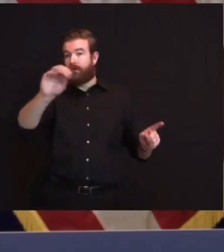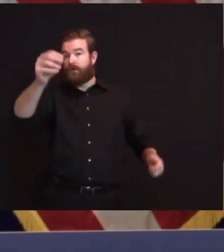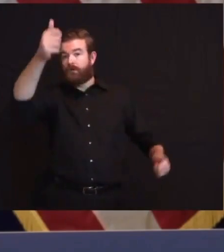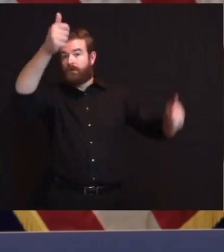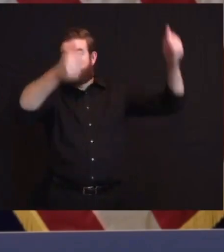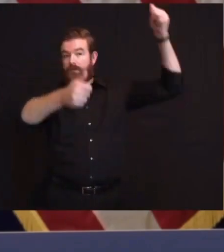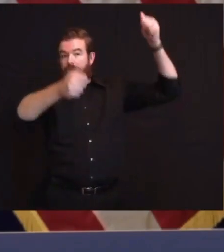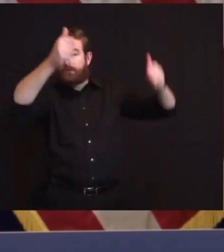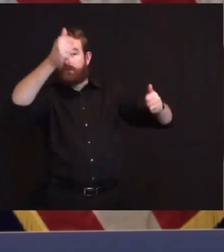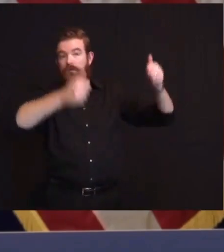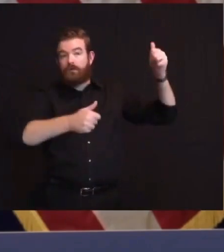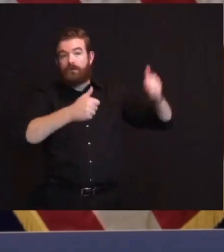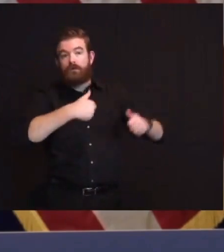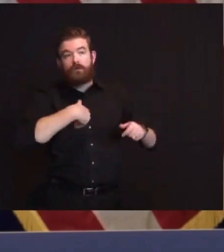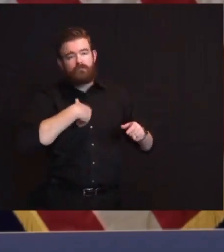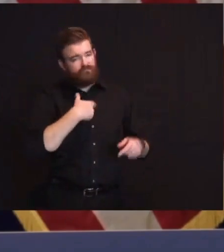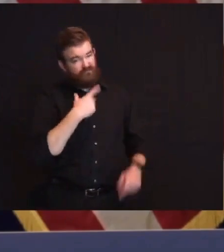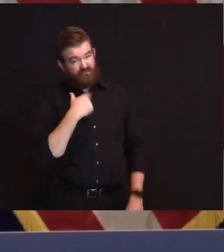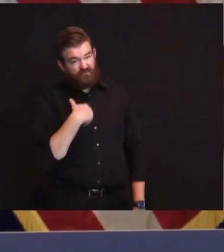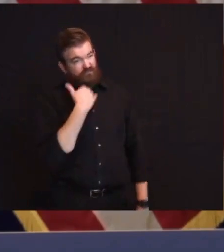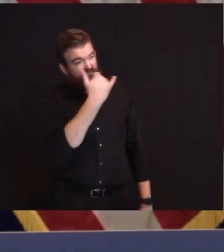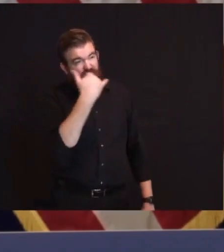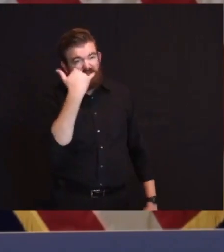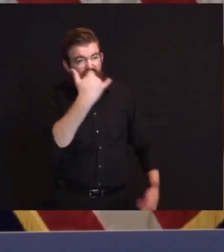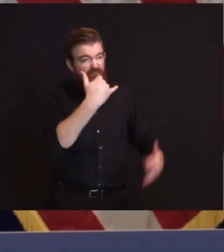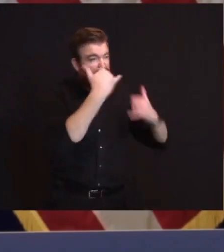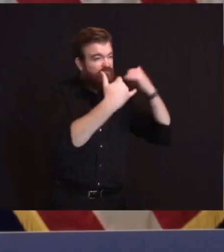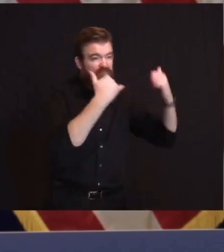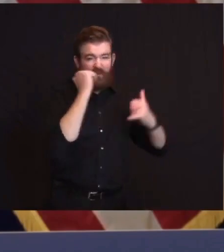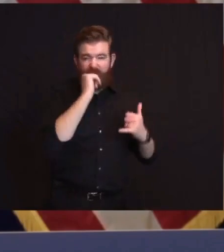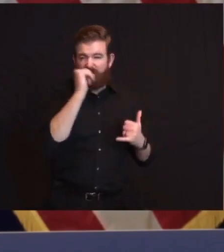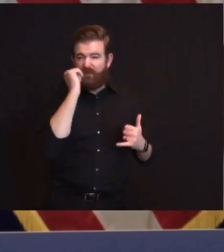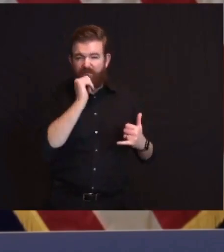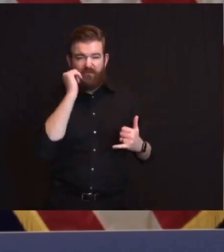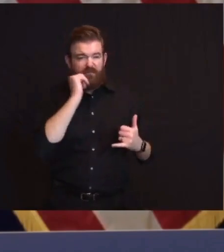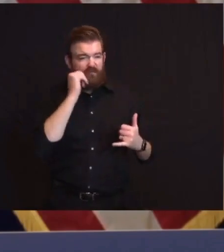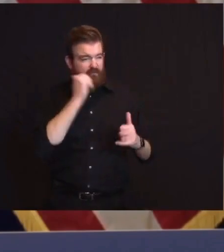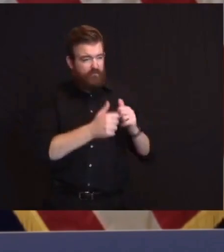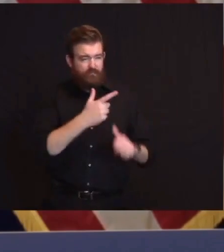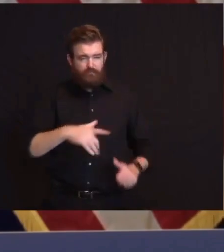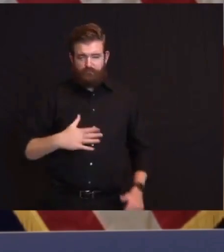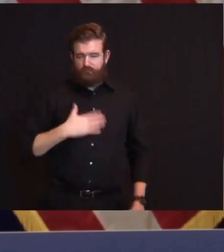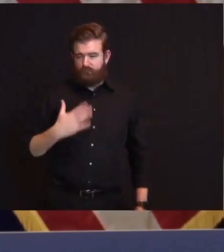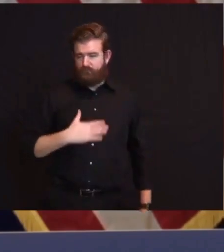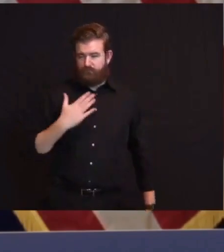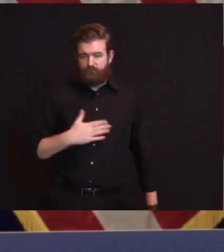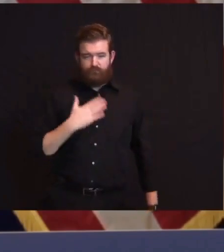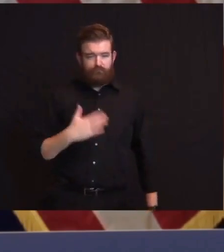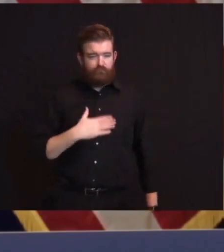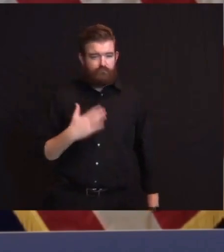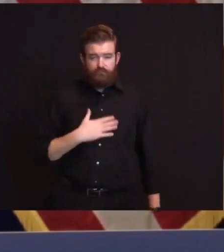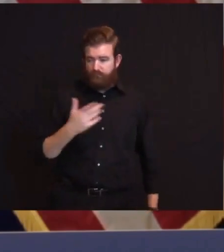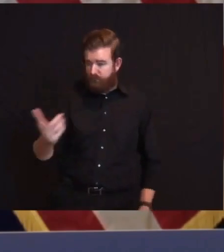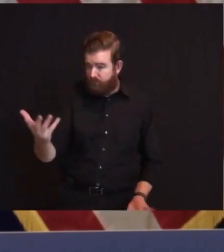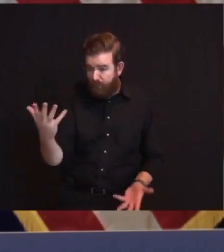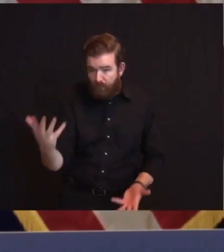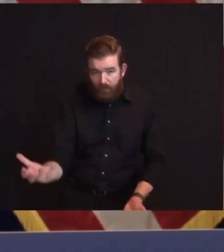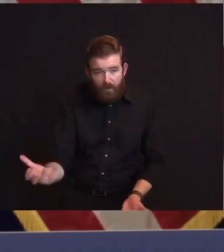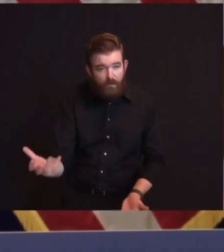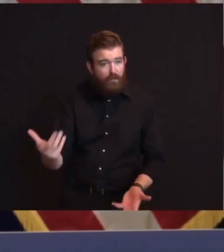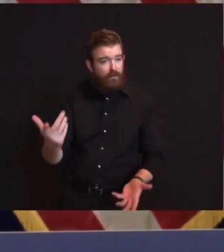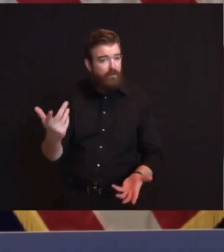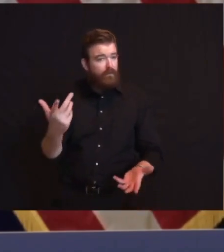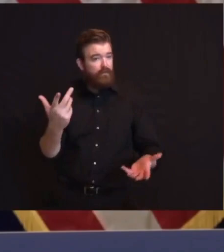daily basis. And most of them stepped right up to the plate and said, whatever you and the state of New